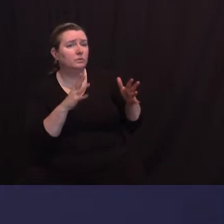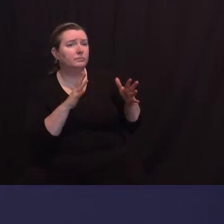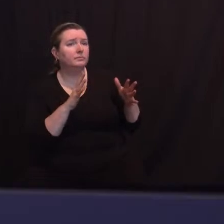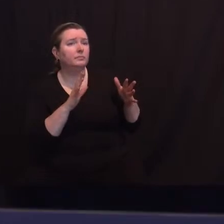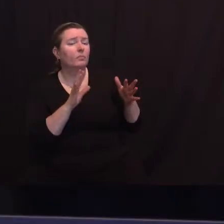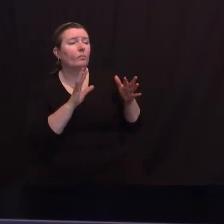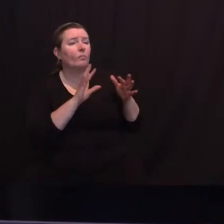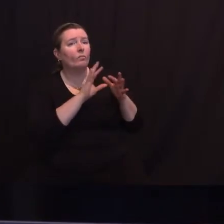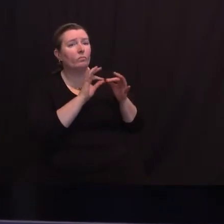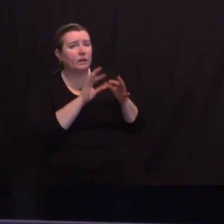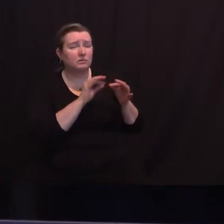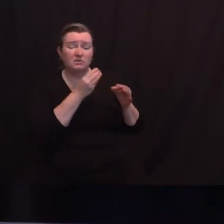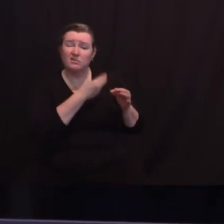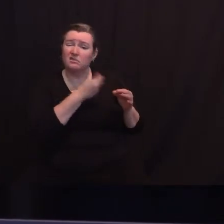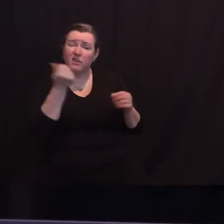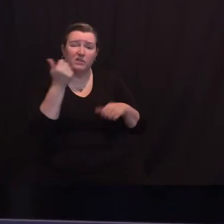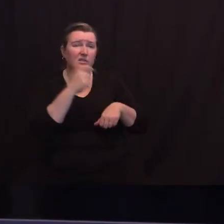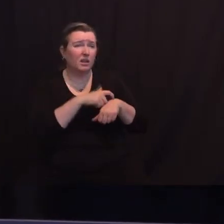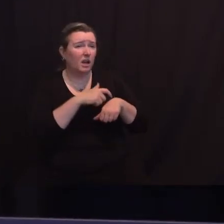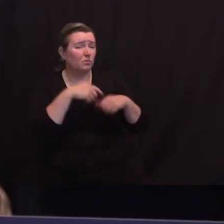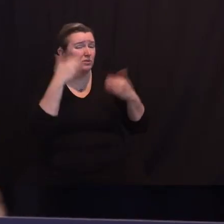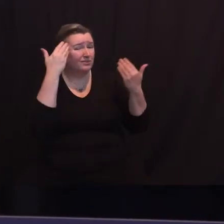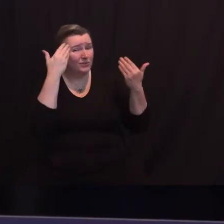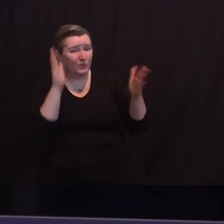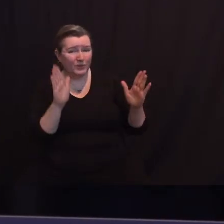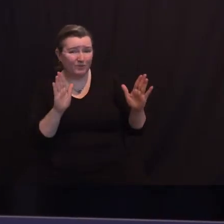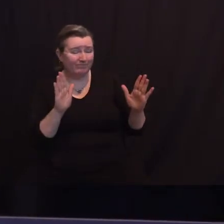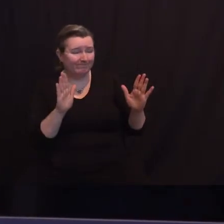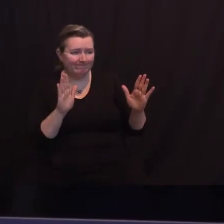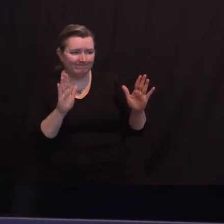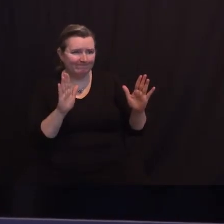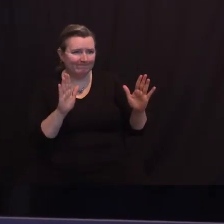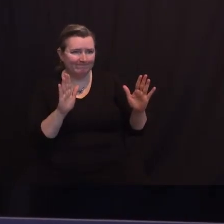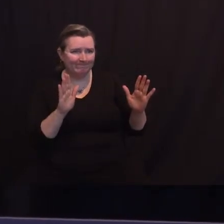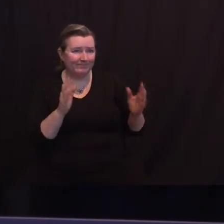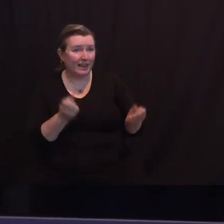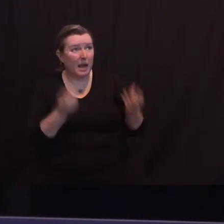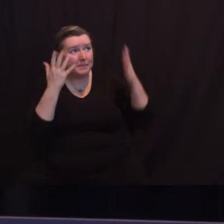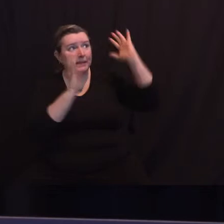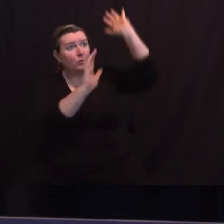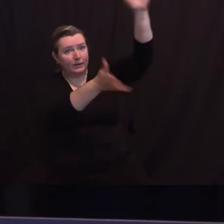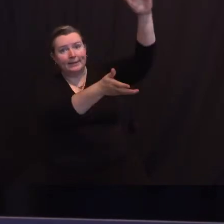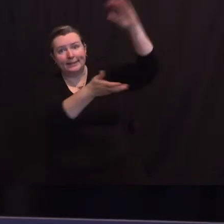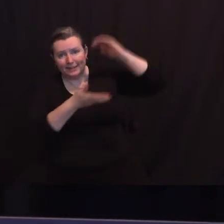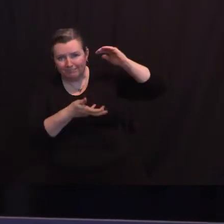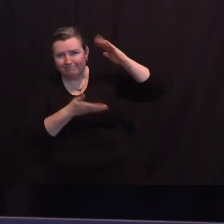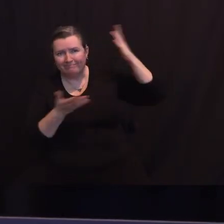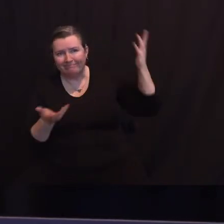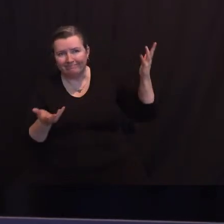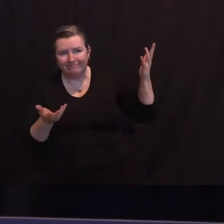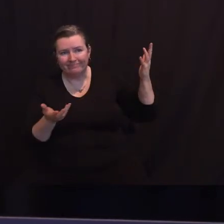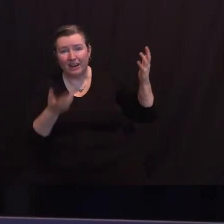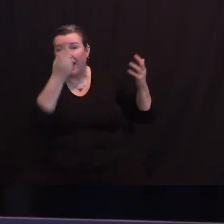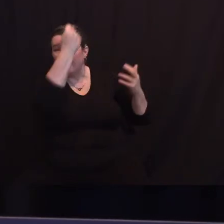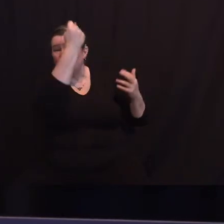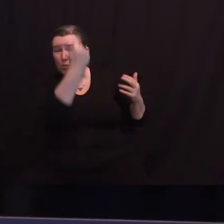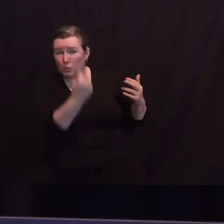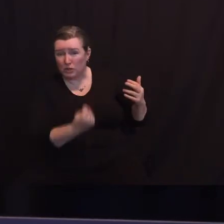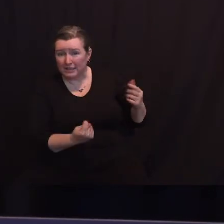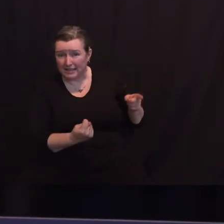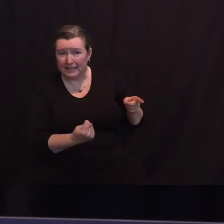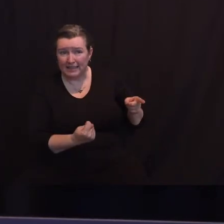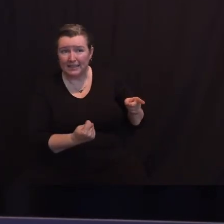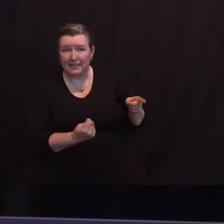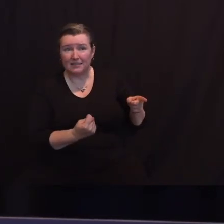know weeks in advance what we're going to get. We find out every Tuesday, by the end of the day, what we're going